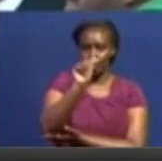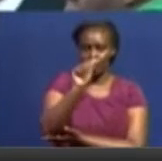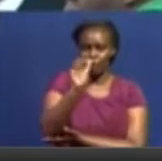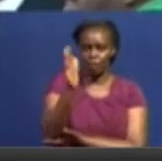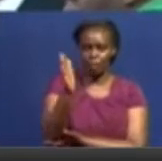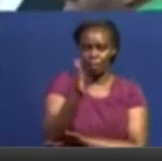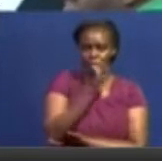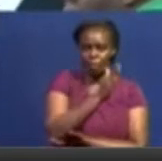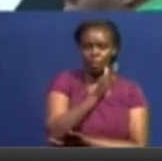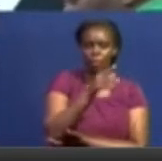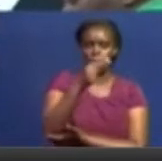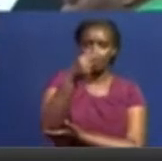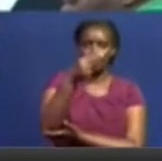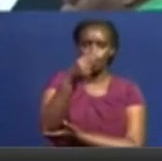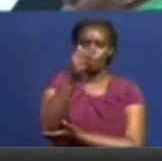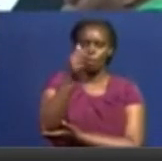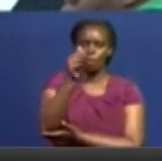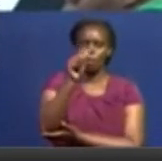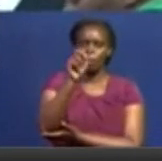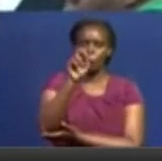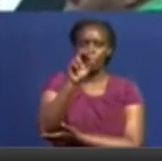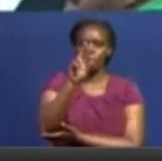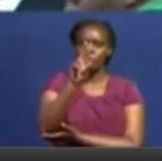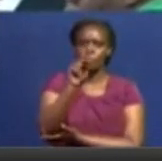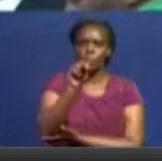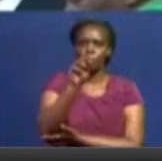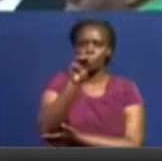Umulher Harun Muhammad.